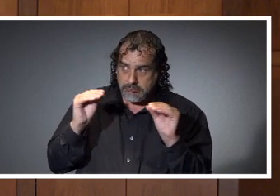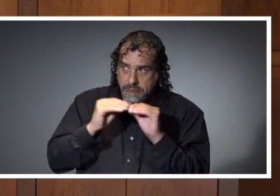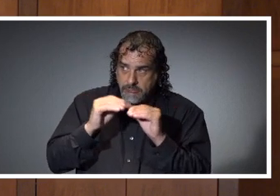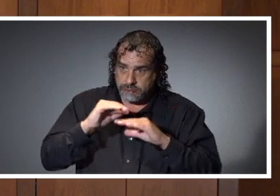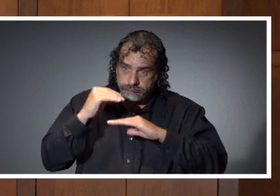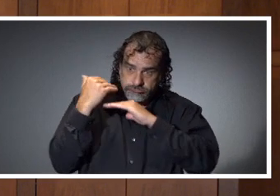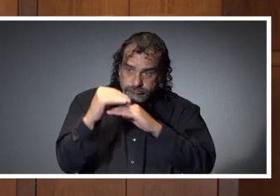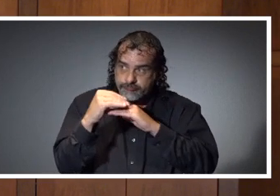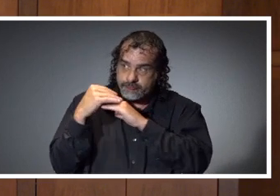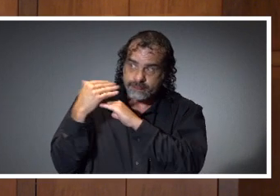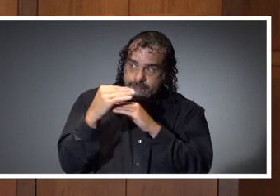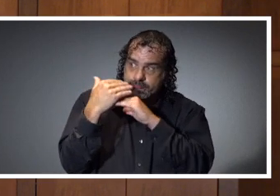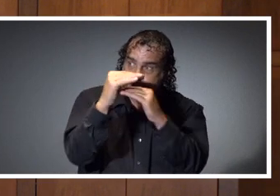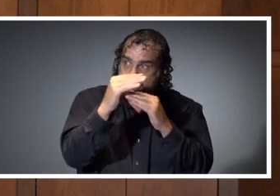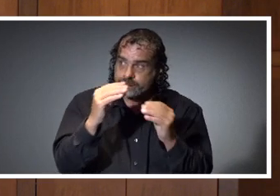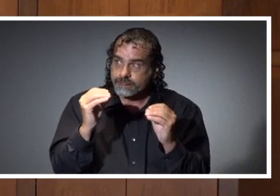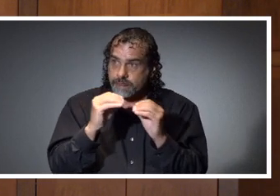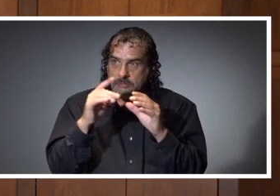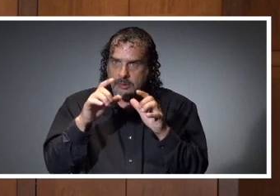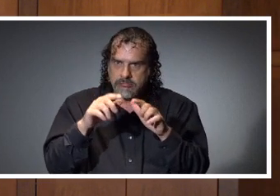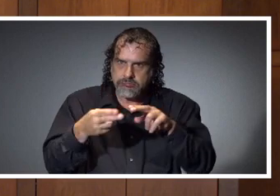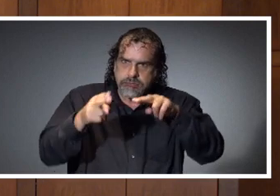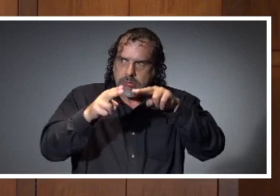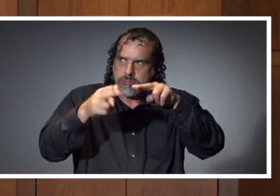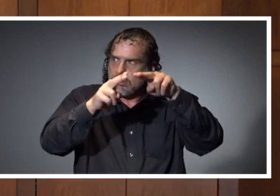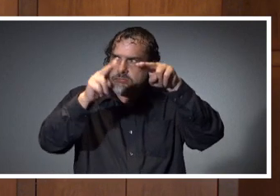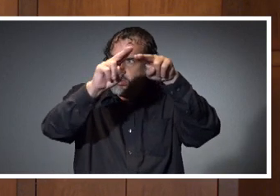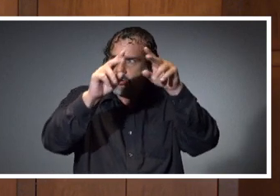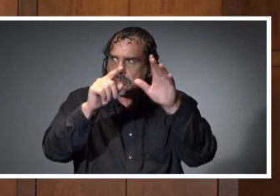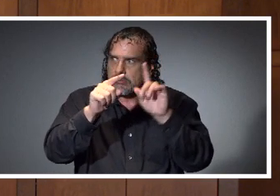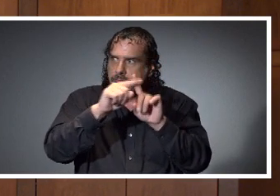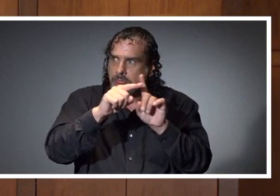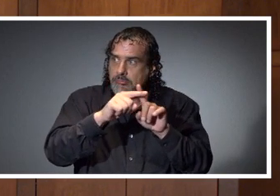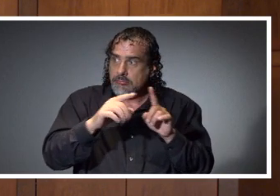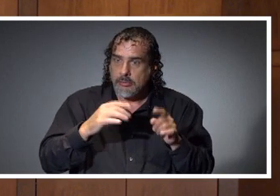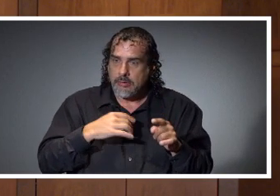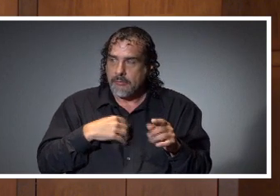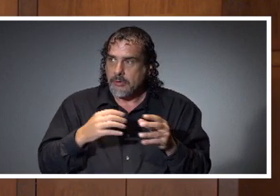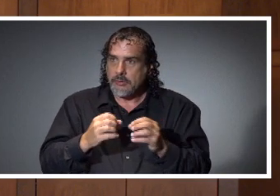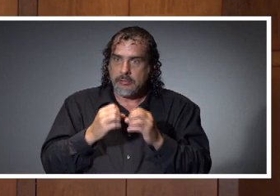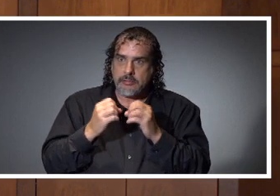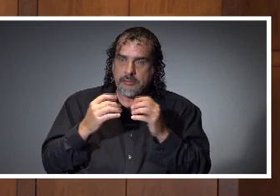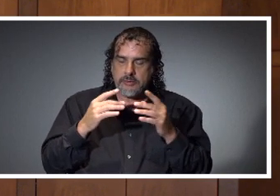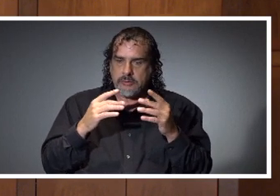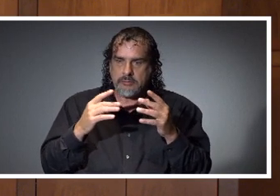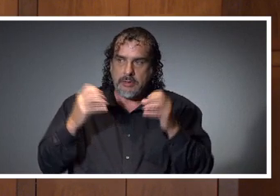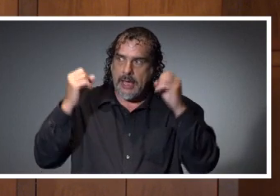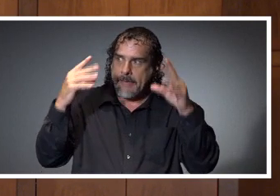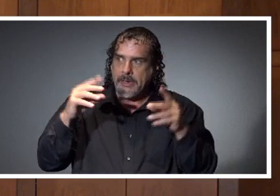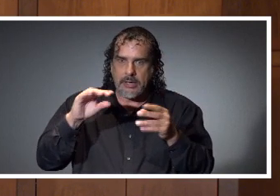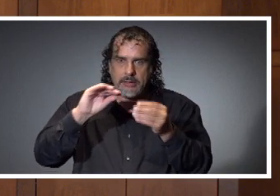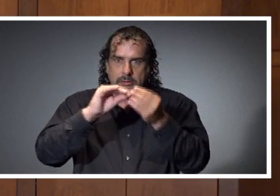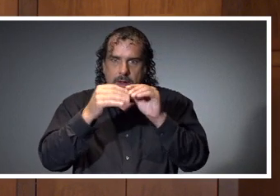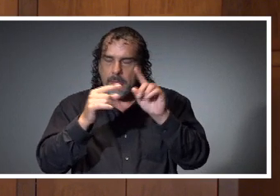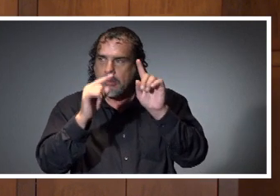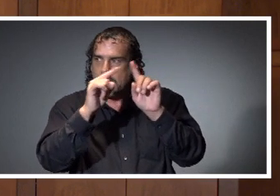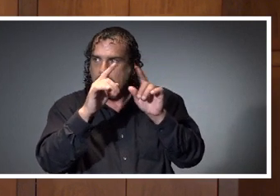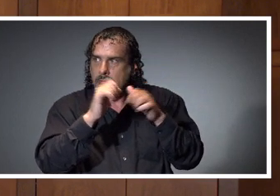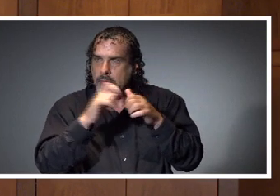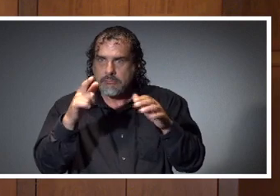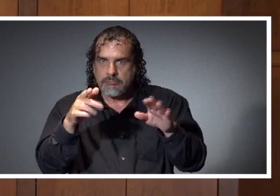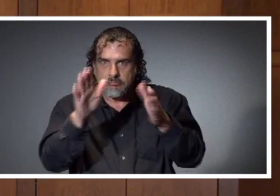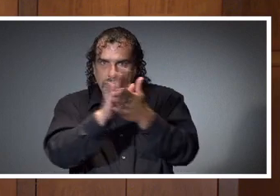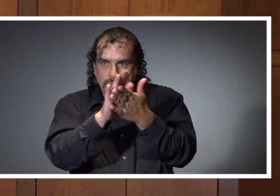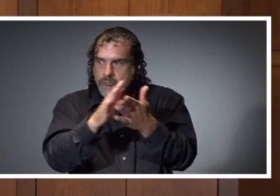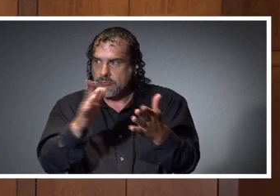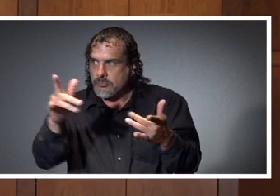districts that are seeing an increase in cases? Or if it gets to a certain case number in any school in Mississippi, would you guys step